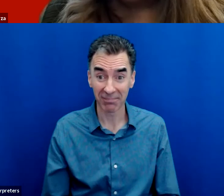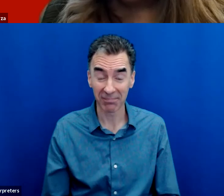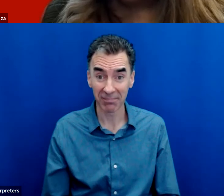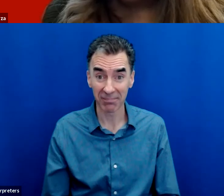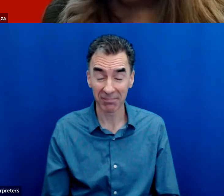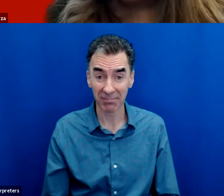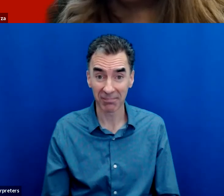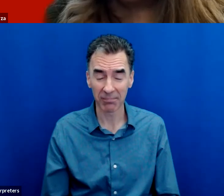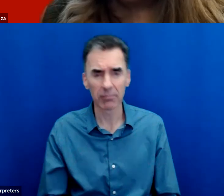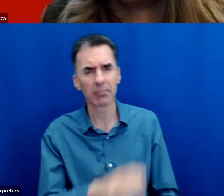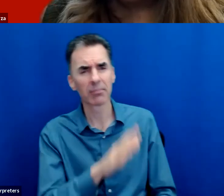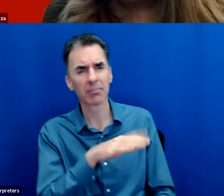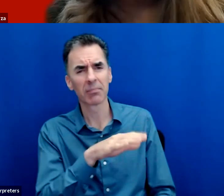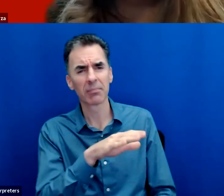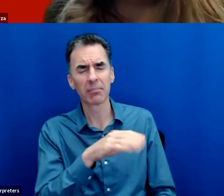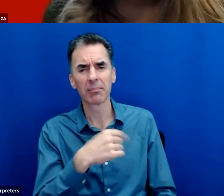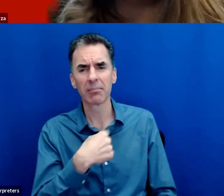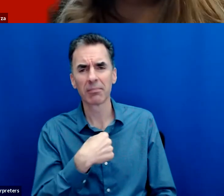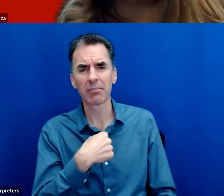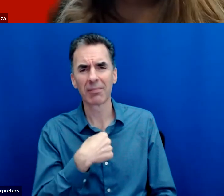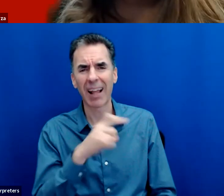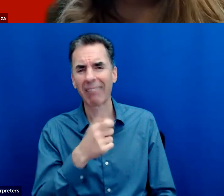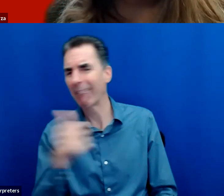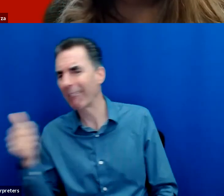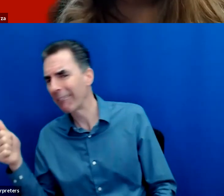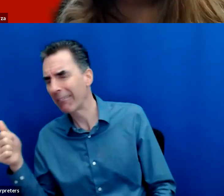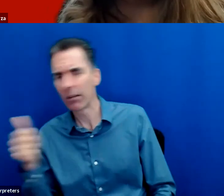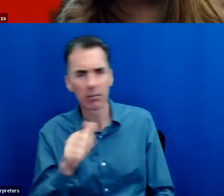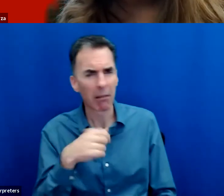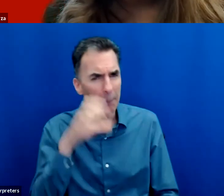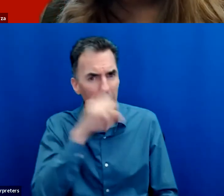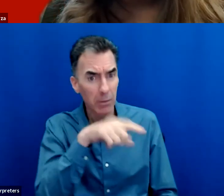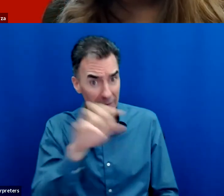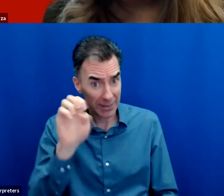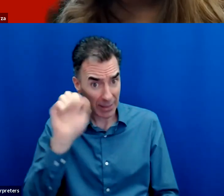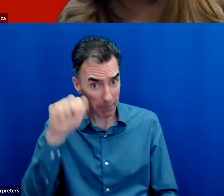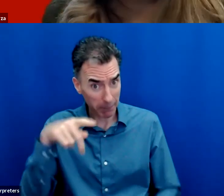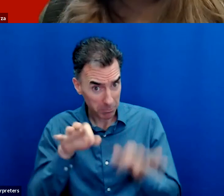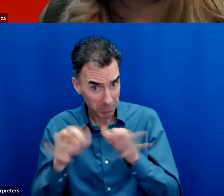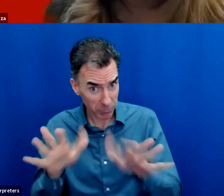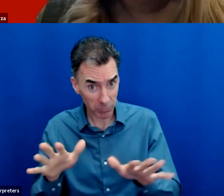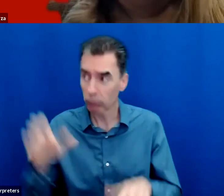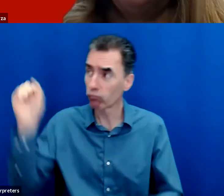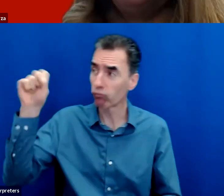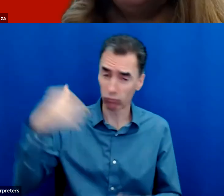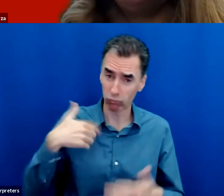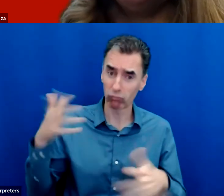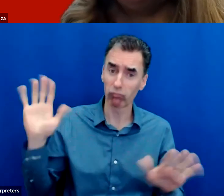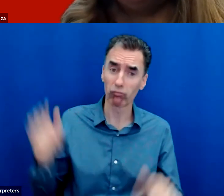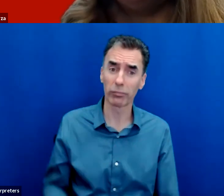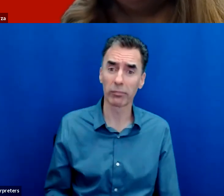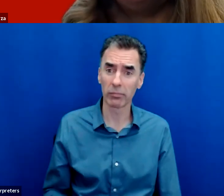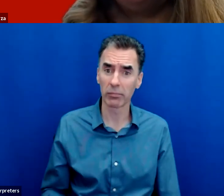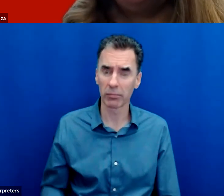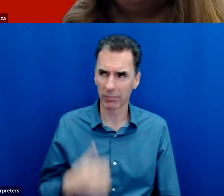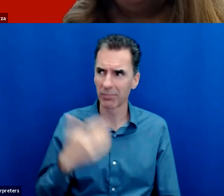I'm sorry, Francis, I had to step away to troubleshoot another session. Did you cover the EAP? I did, yes. Because I know